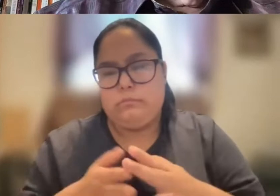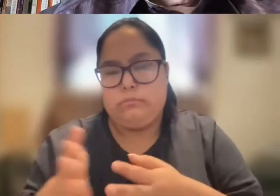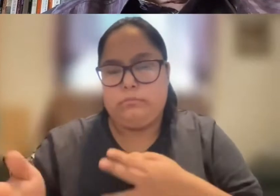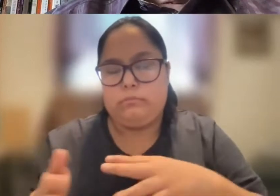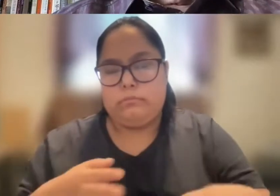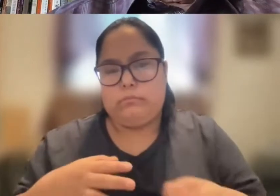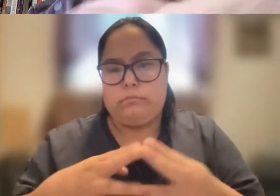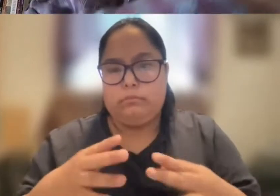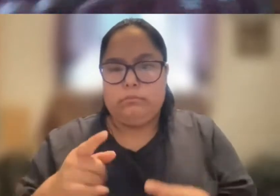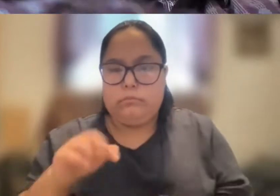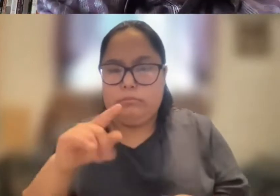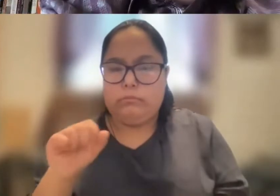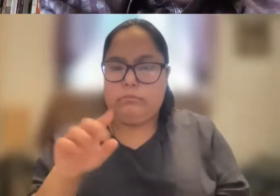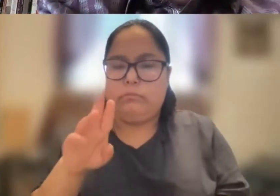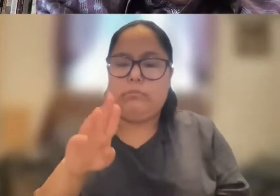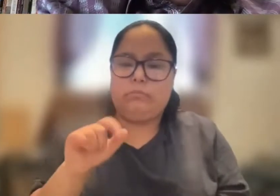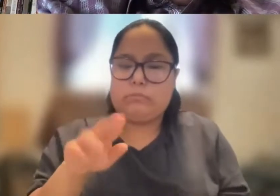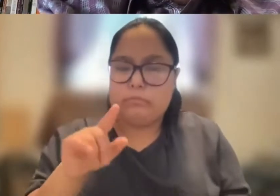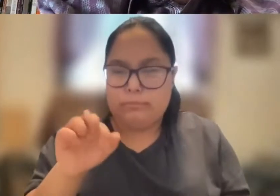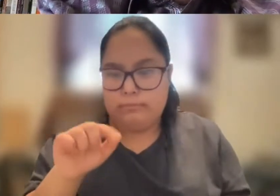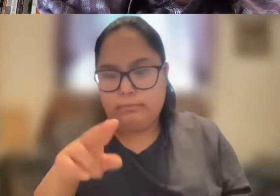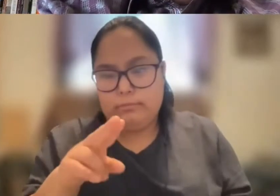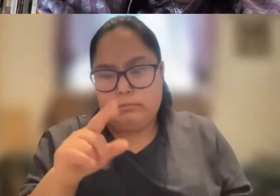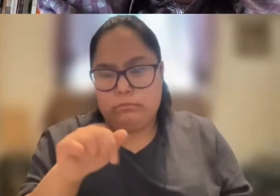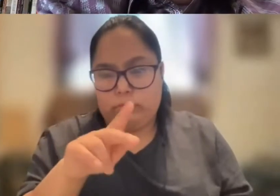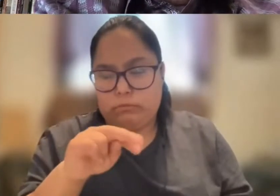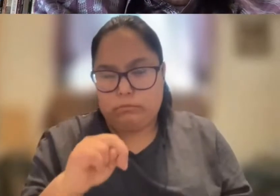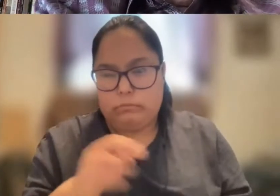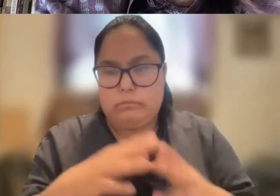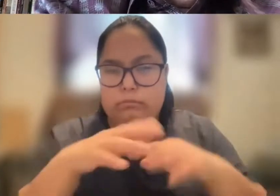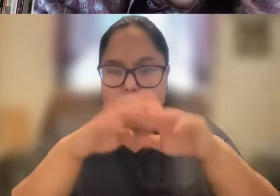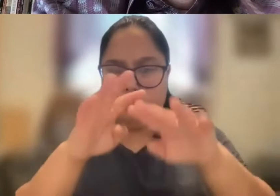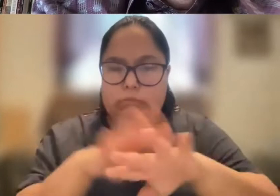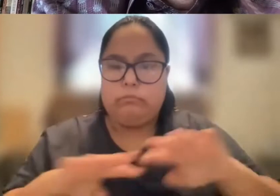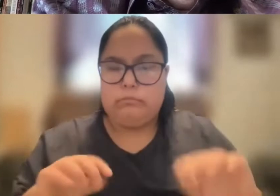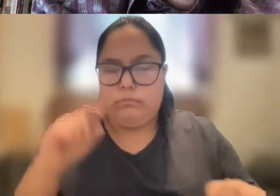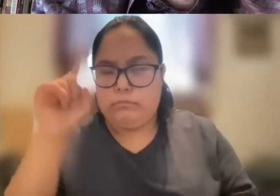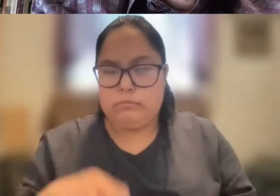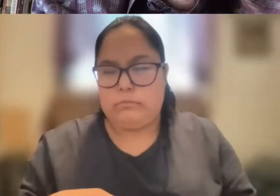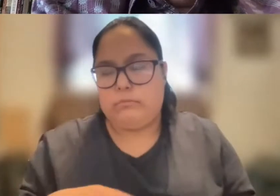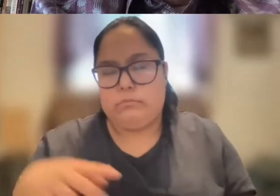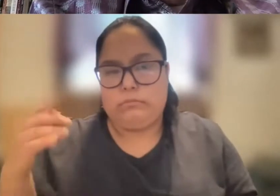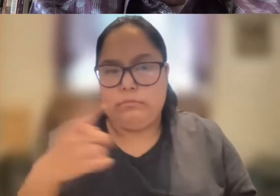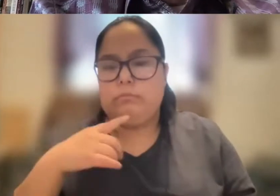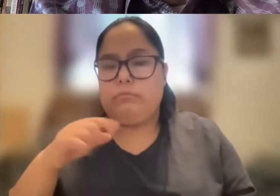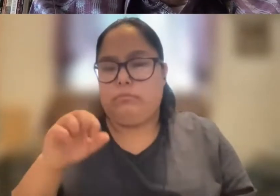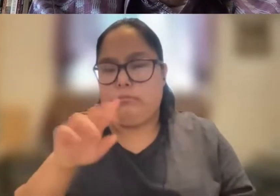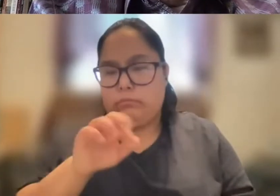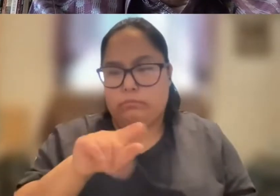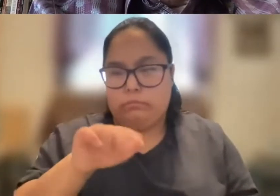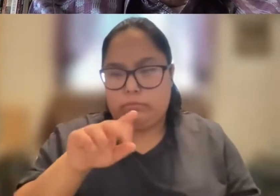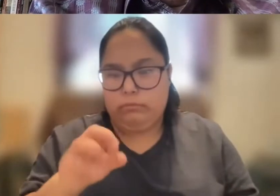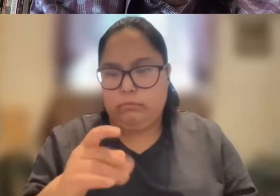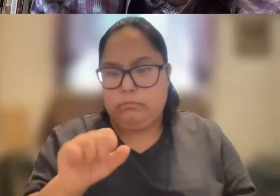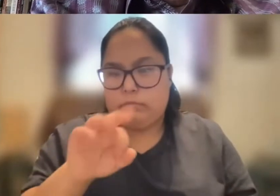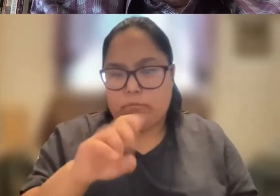the police station or the police barracks. They put me in cells there. Later, because it was a federal offense, they